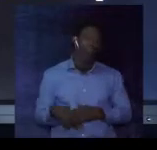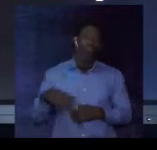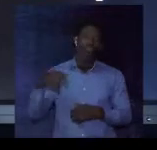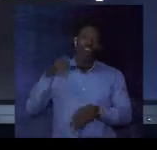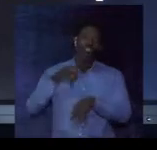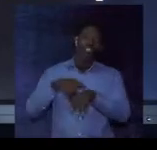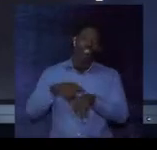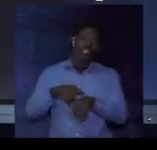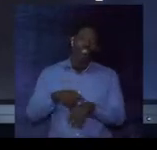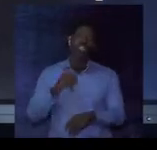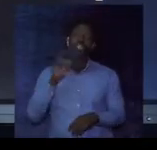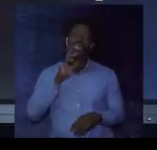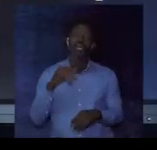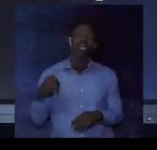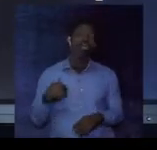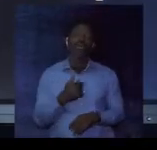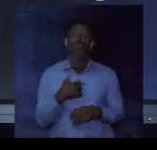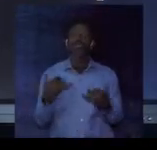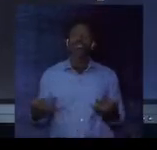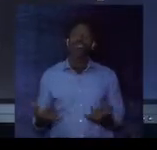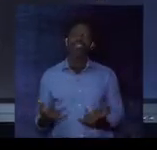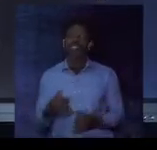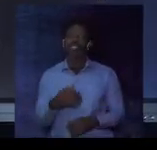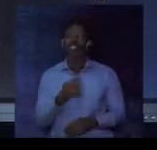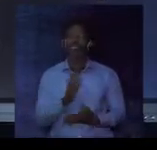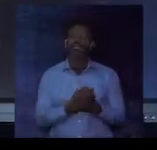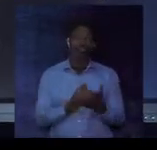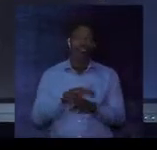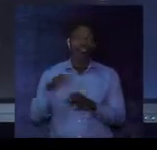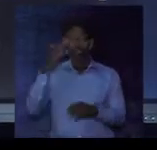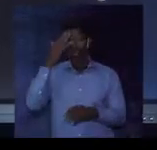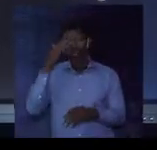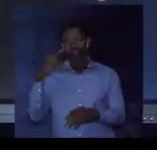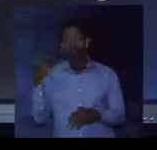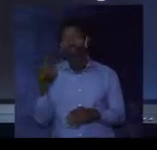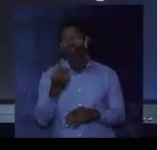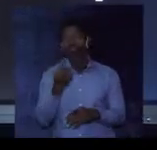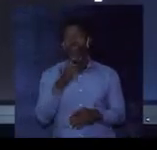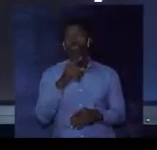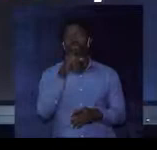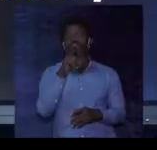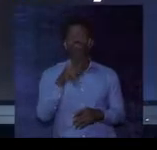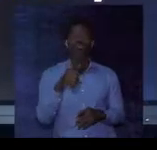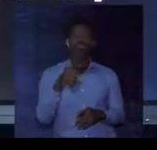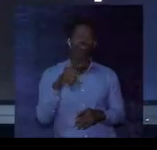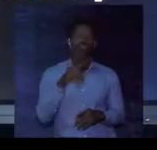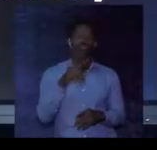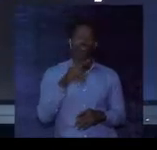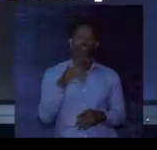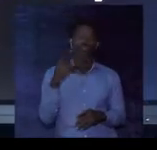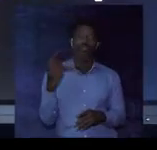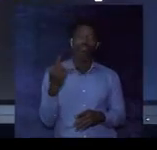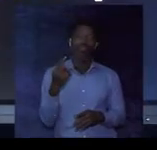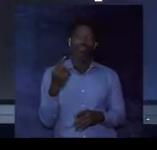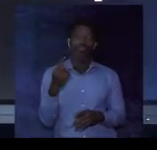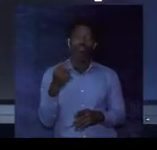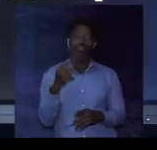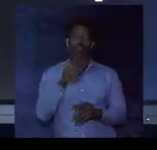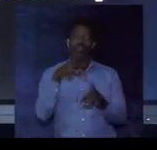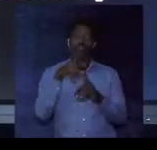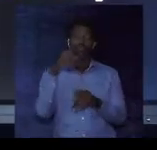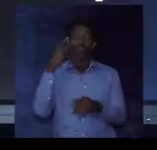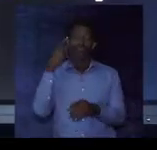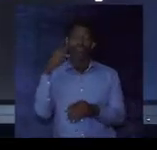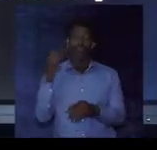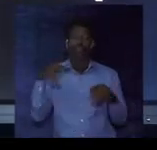you, what season are we now? Some do actually know. It's only when you say that rain is falling that you want to say it's rainy